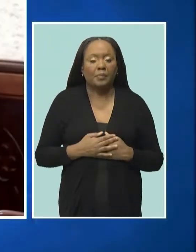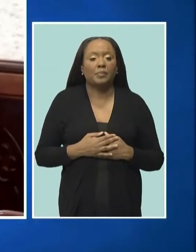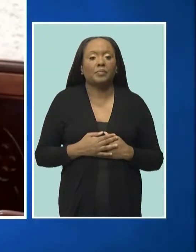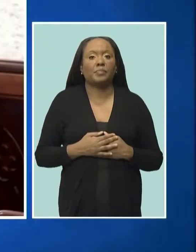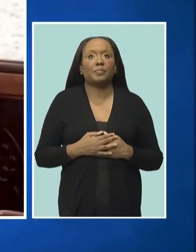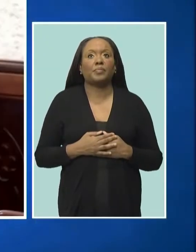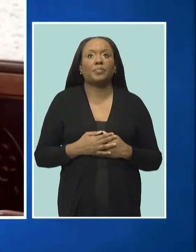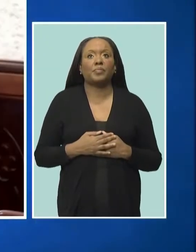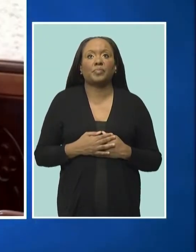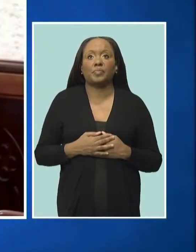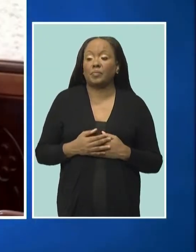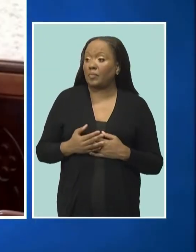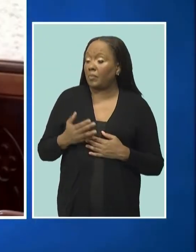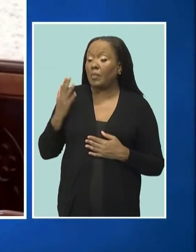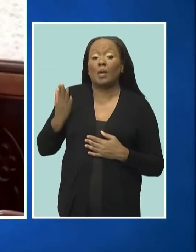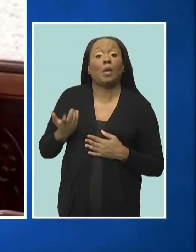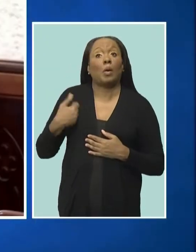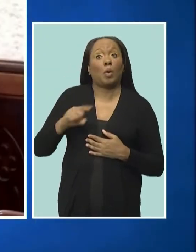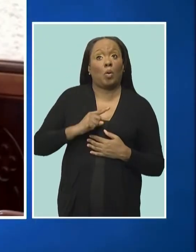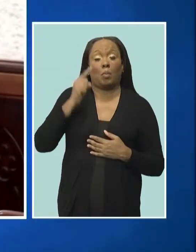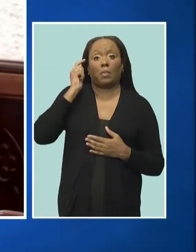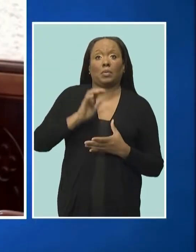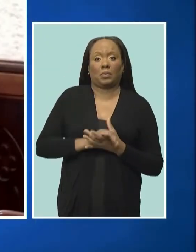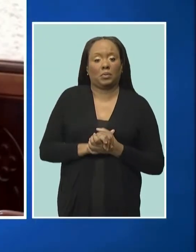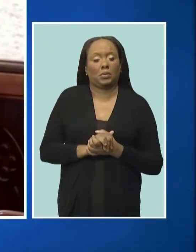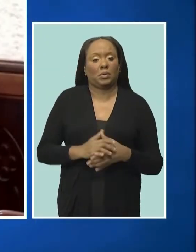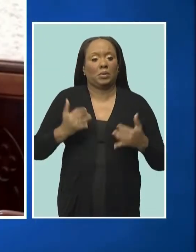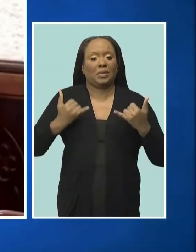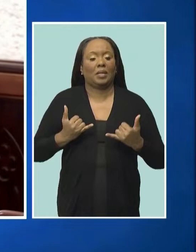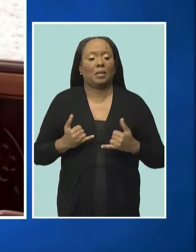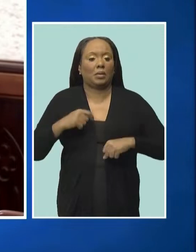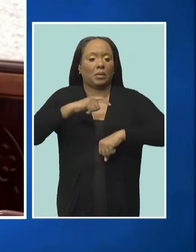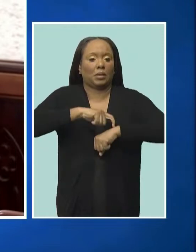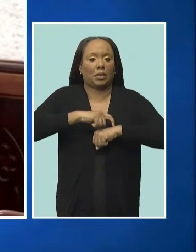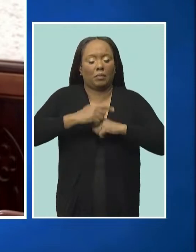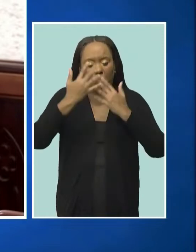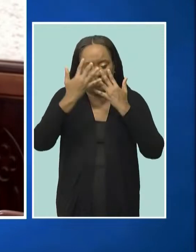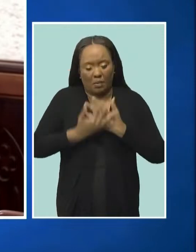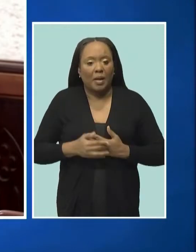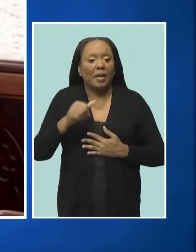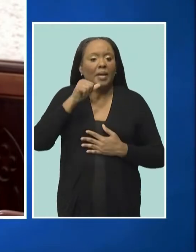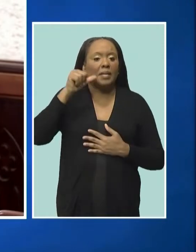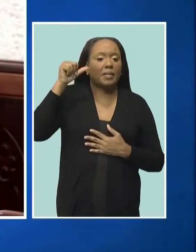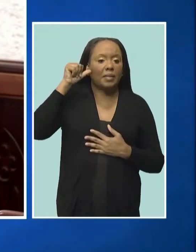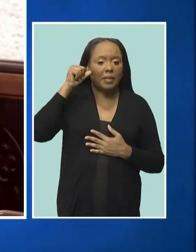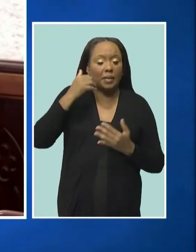We felt that it was only fitting that as we are in the period of mourning from yesterday until